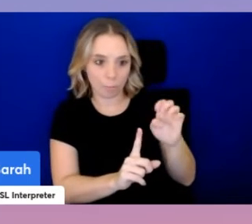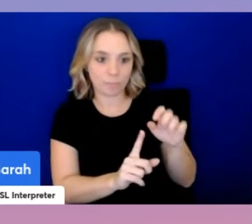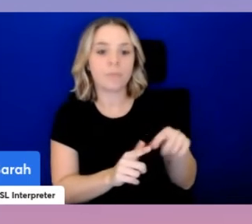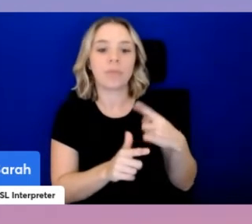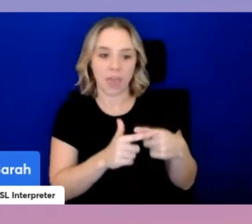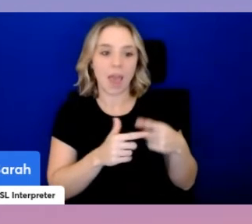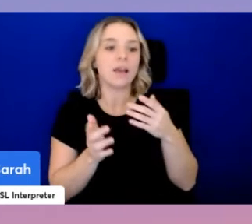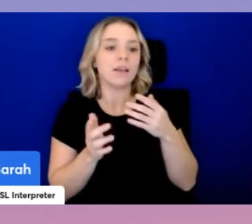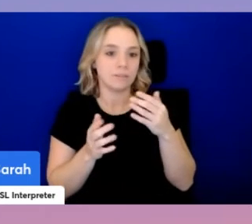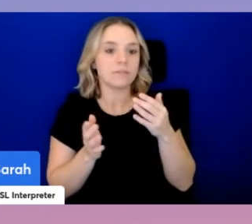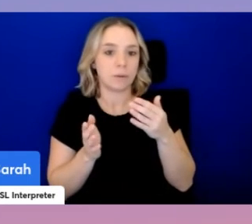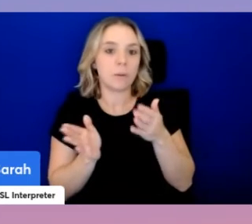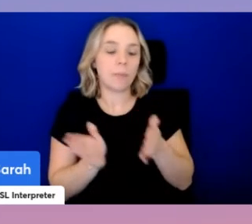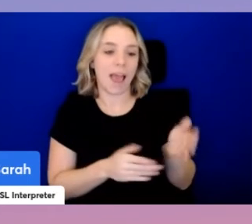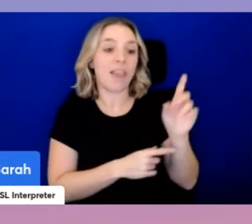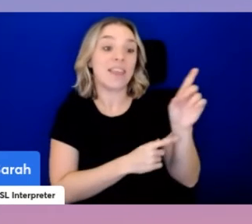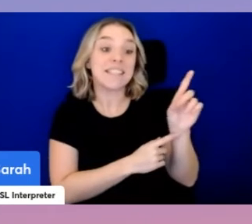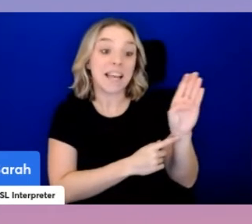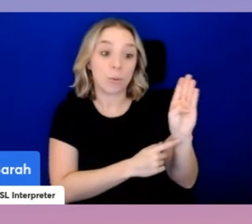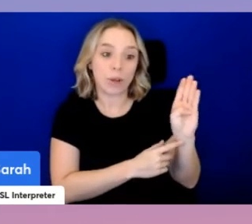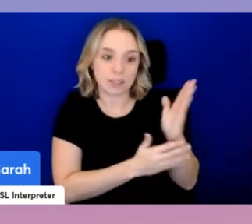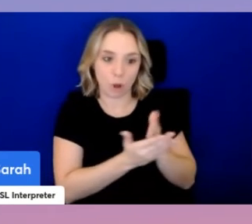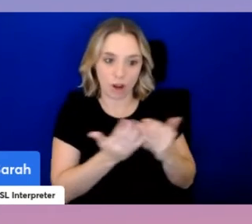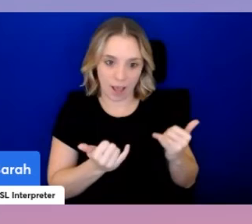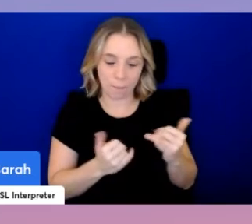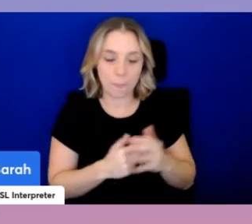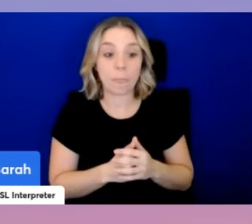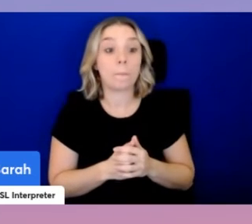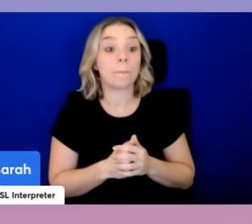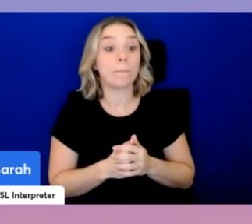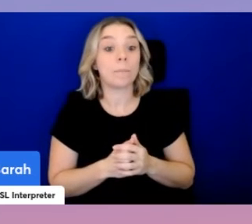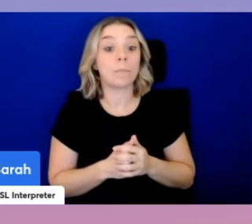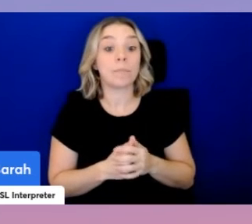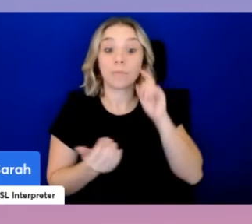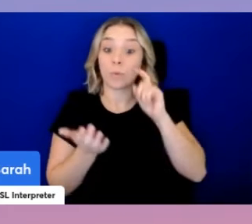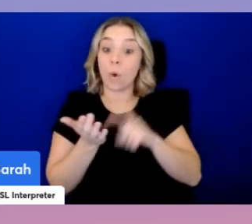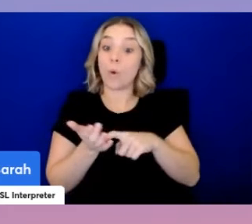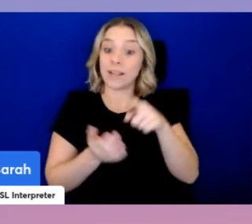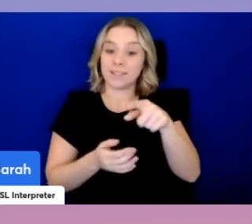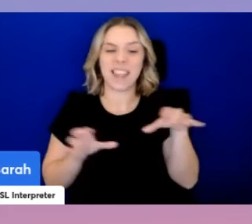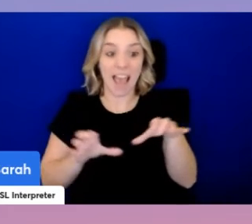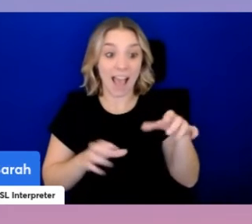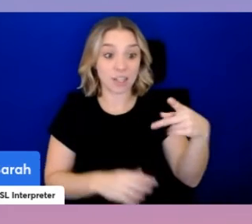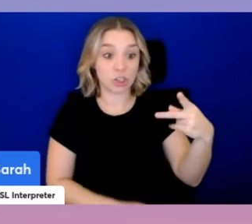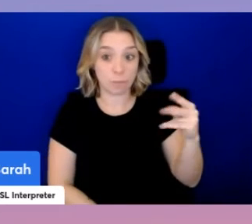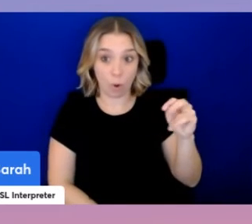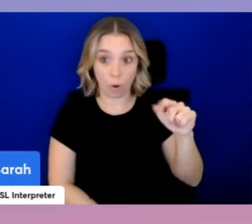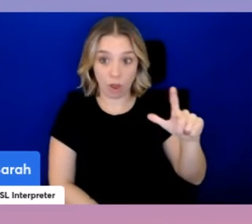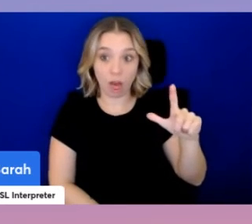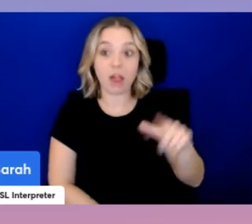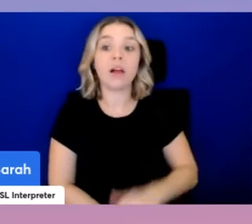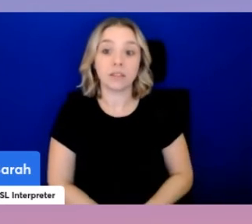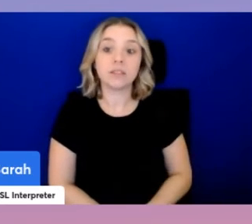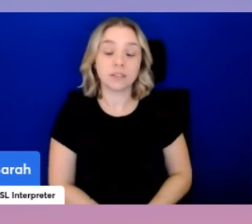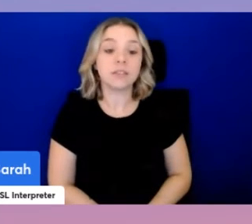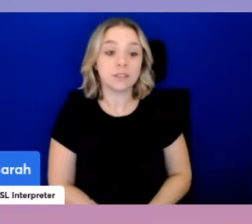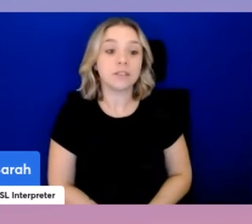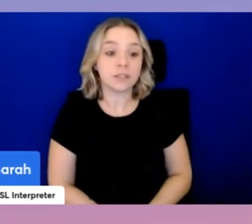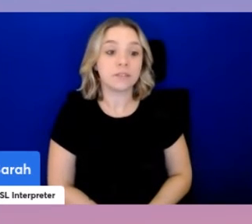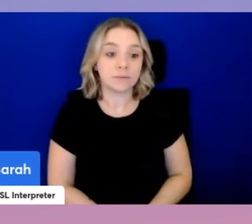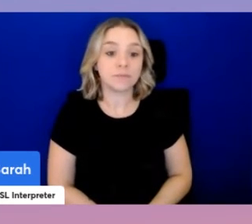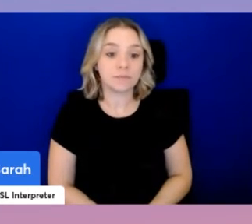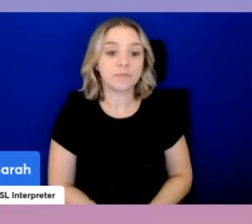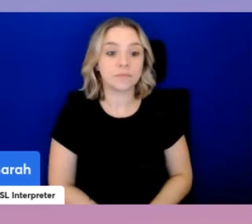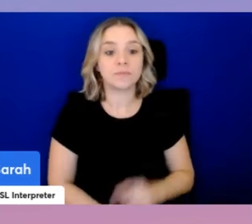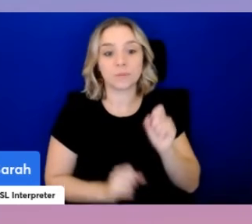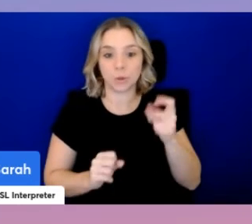of it. And probably by this time, we can see if we go to the Azure portal. Let me increase a little bit more. You can